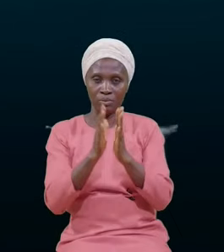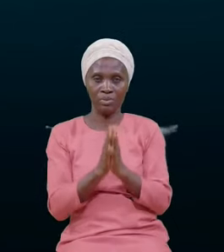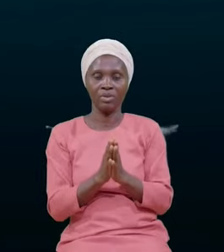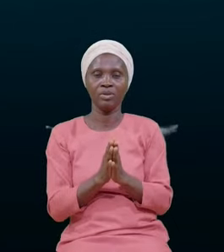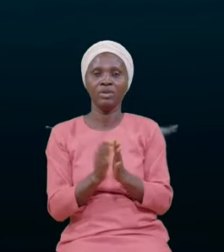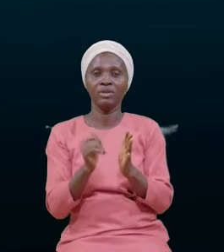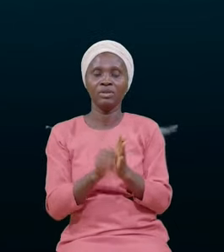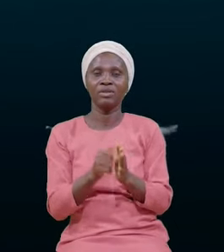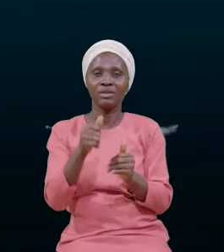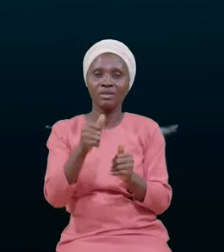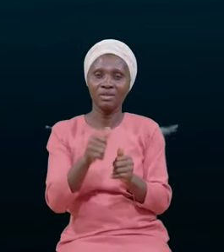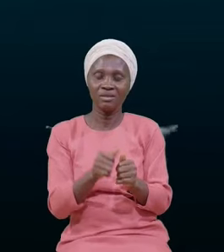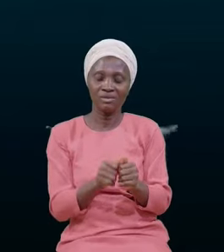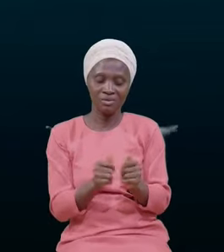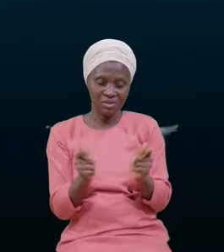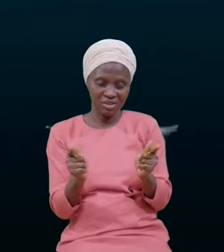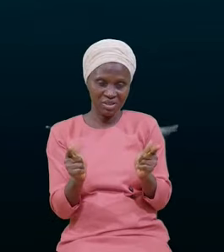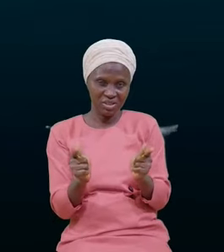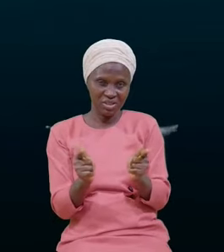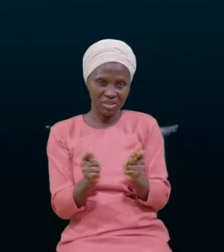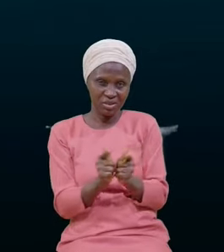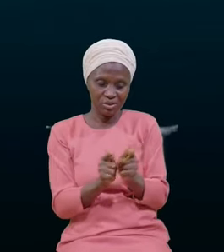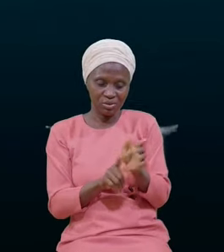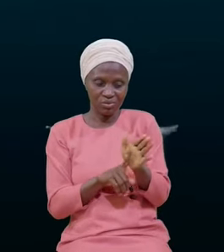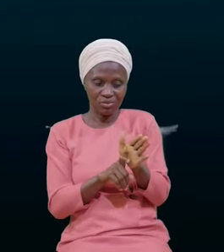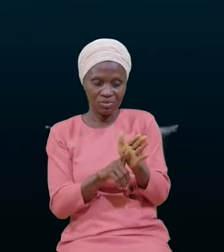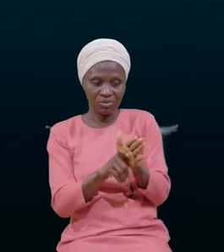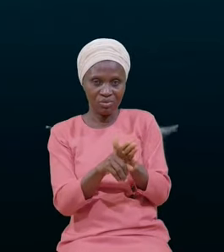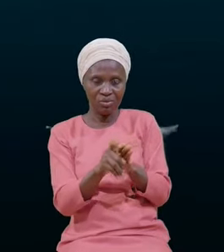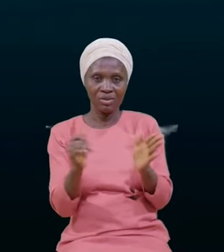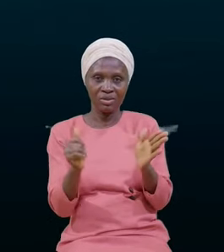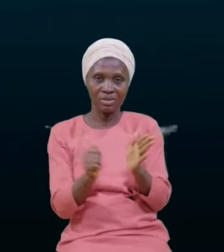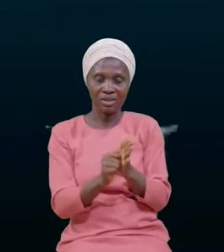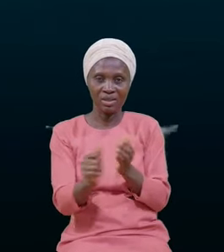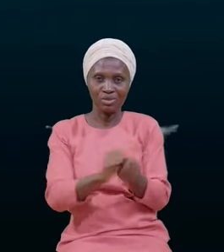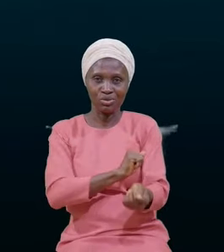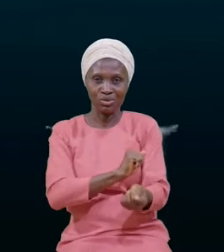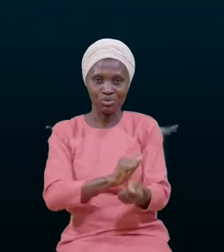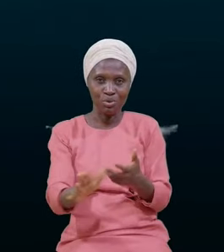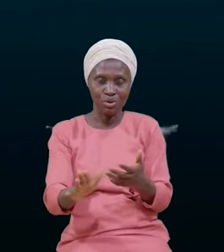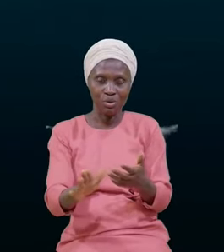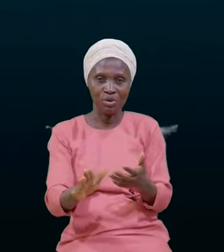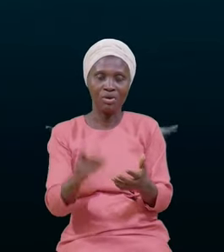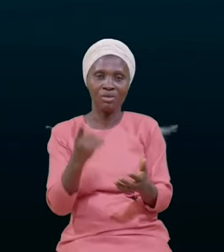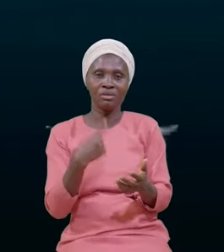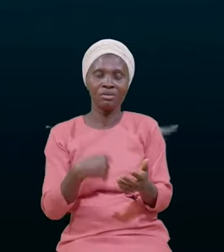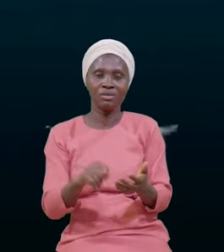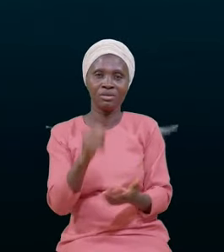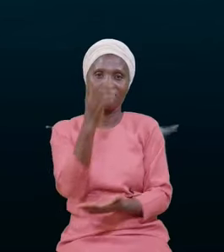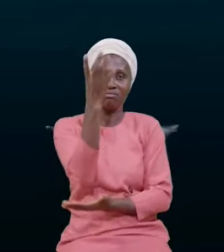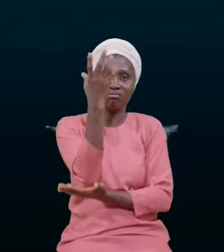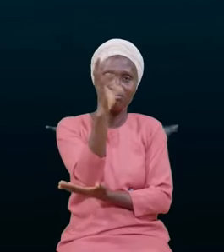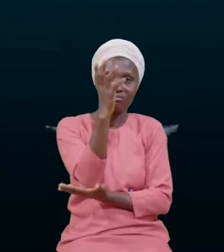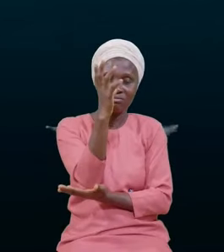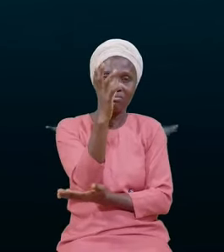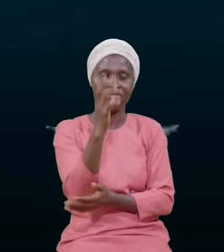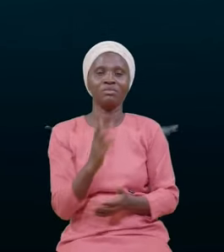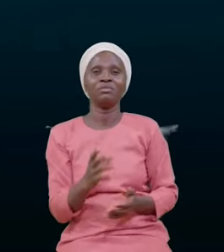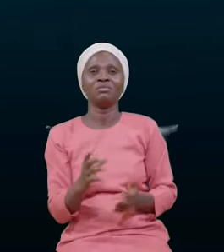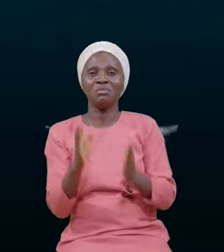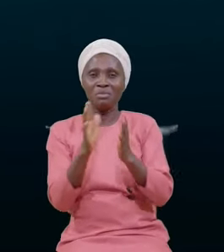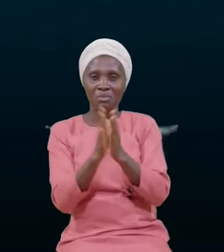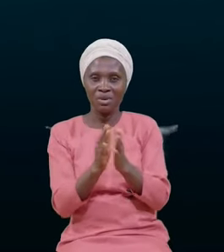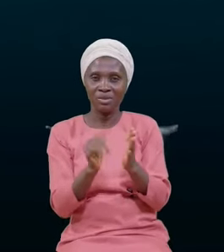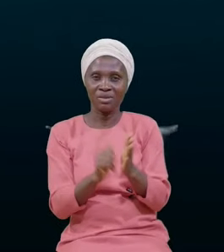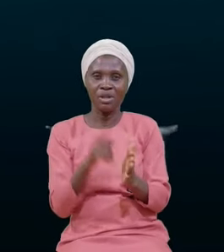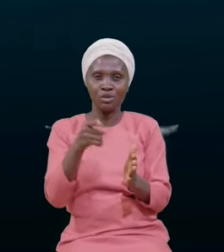vine those are the four we need to take care of this morning those distraction they the little foxes those things that